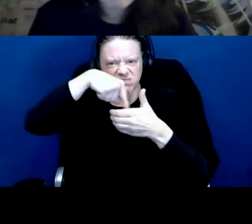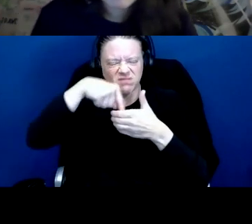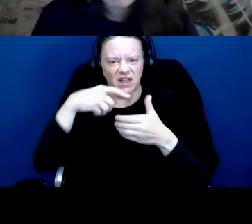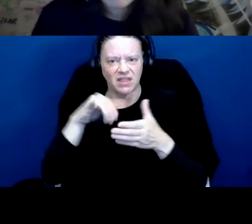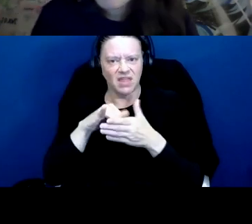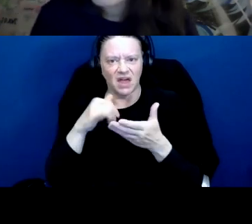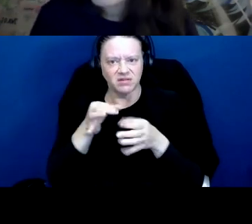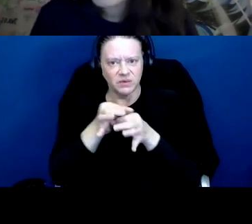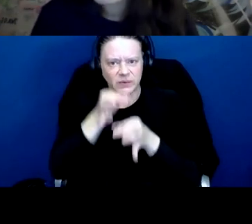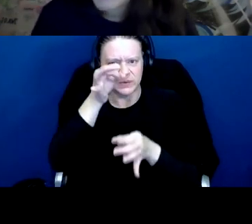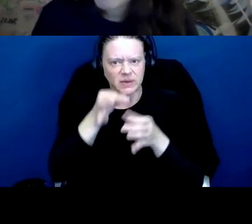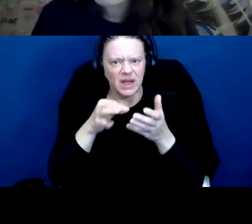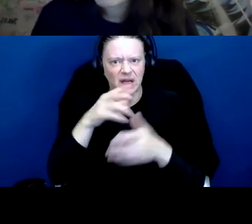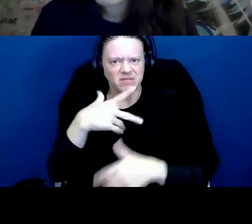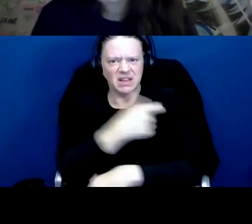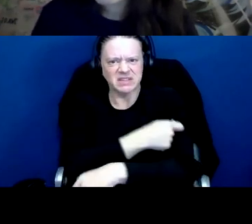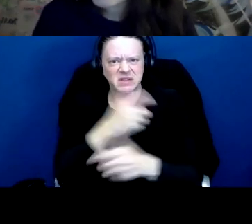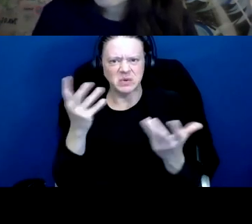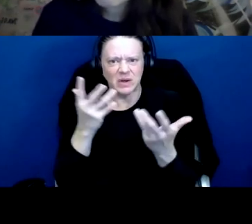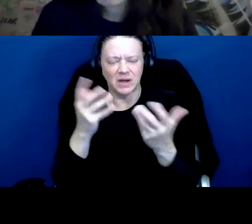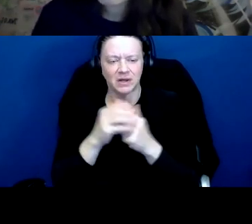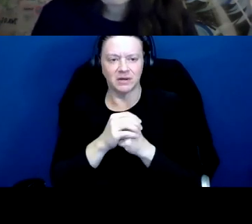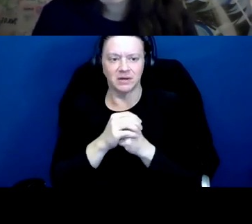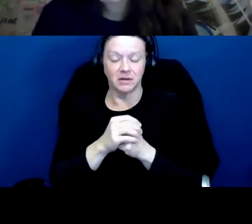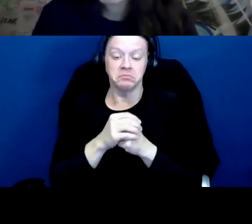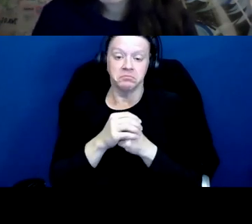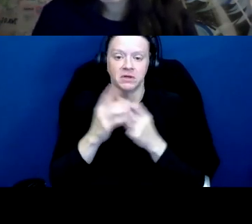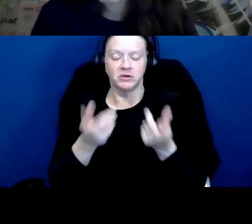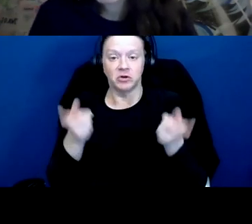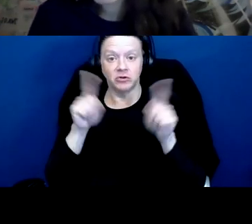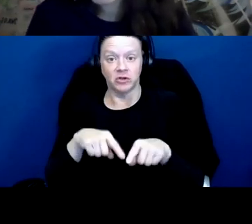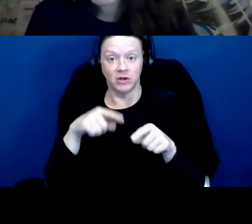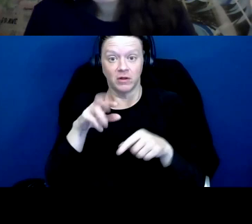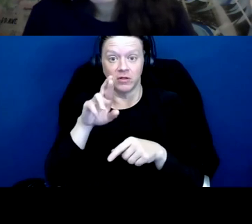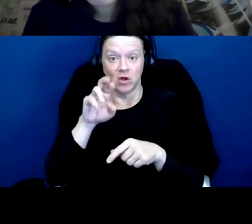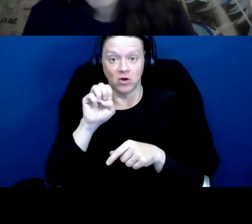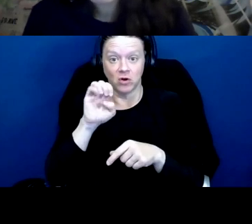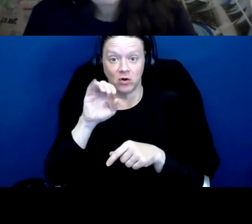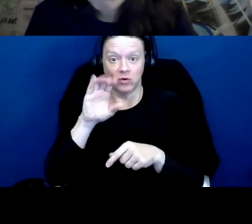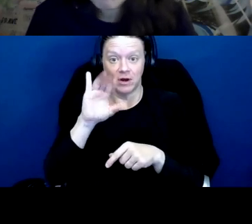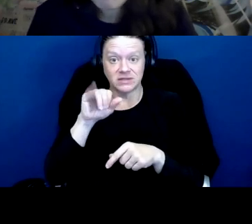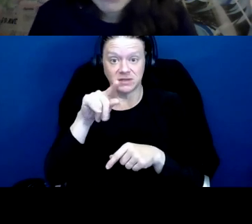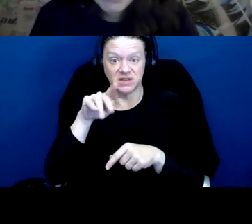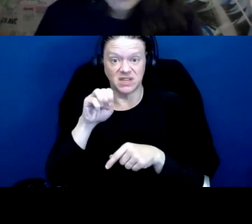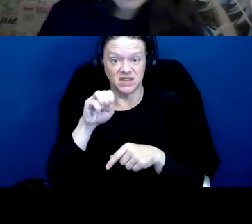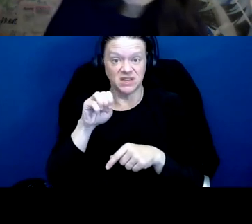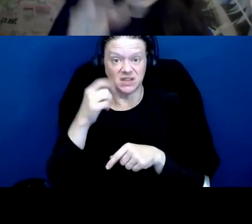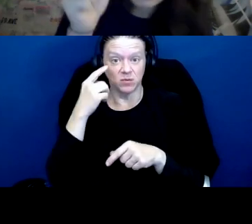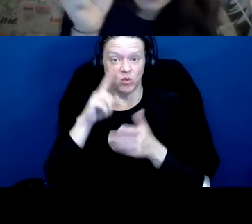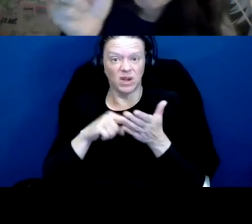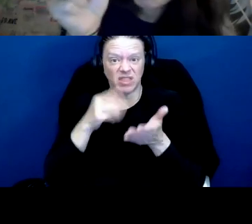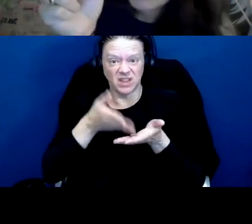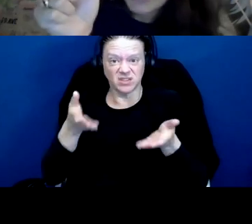vaccine? Well, it turns out that the recipe for the COVID-19 vaccine is actually quite simple. It's